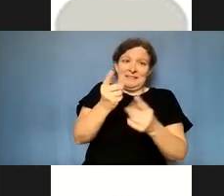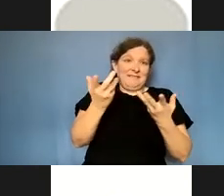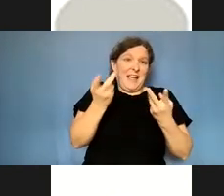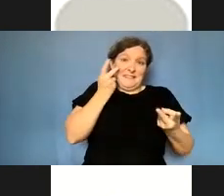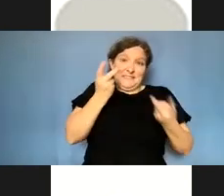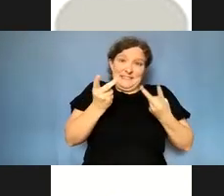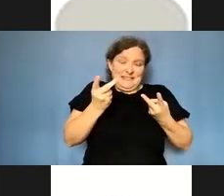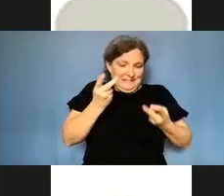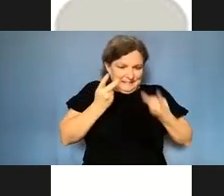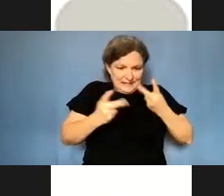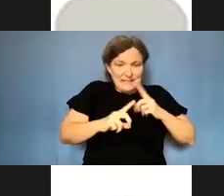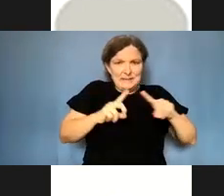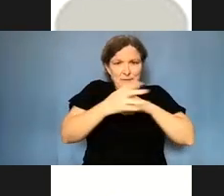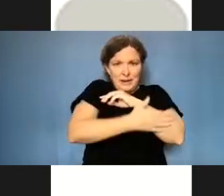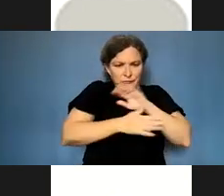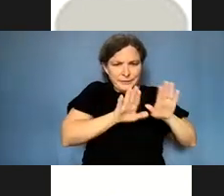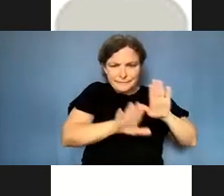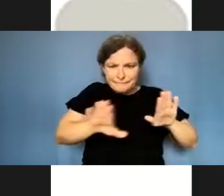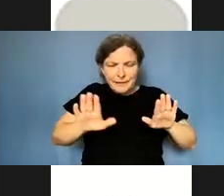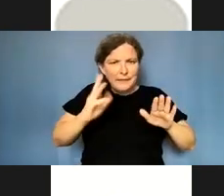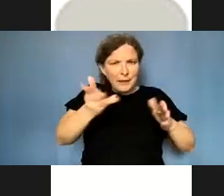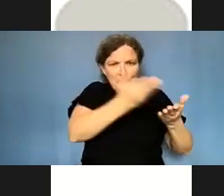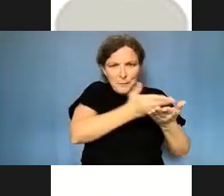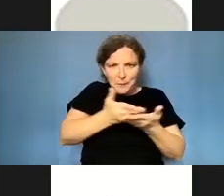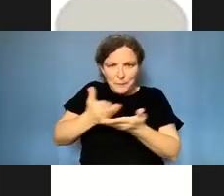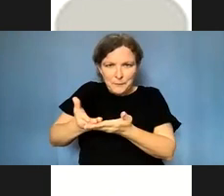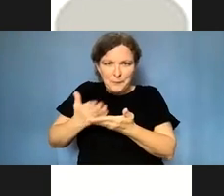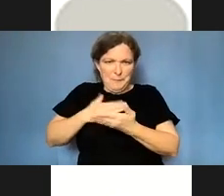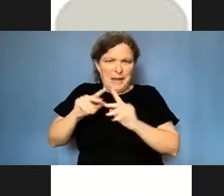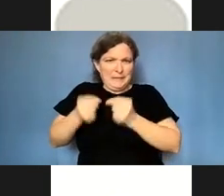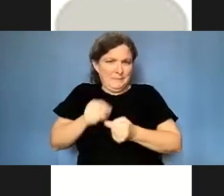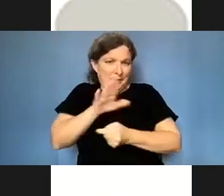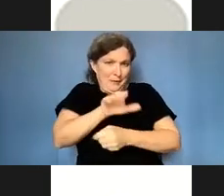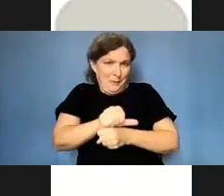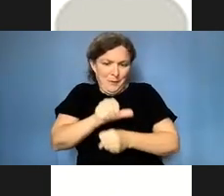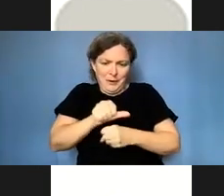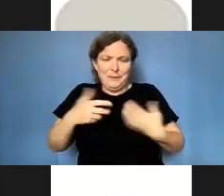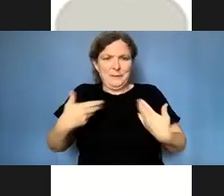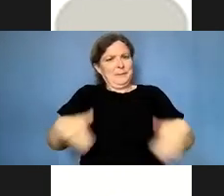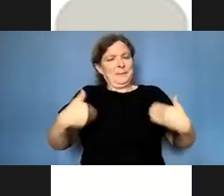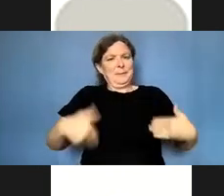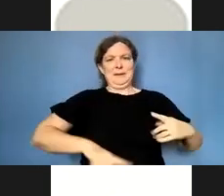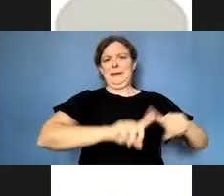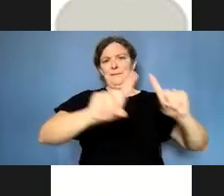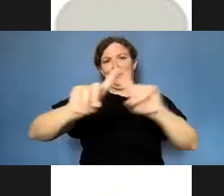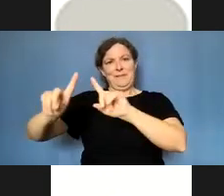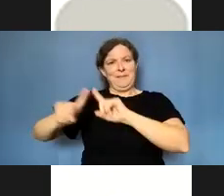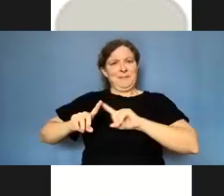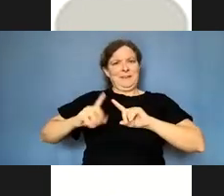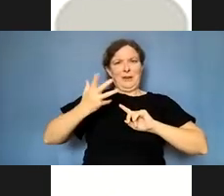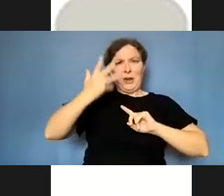the world because we are documenting out of province vaccinations, my team is, and there are so many different formats and looks and